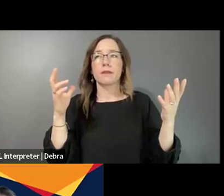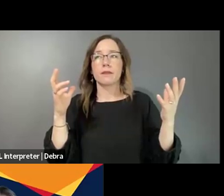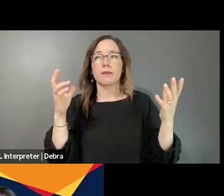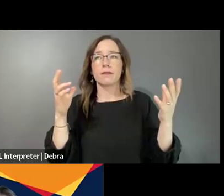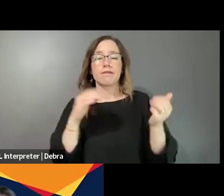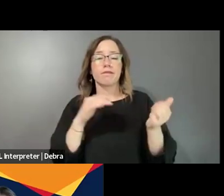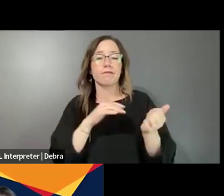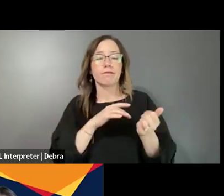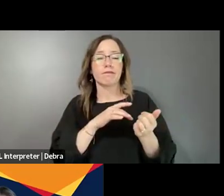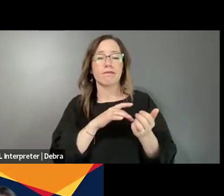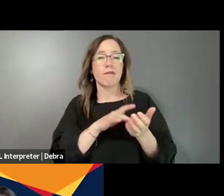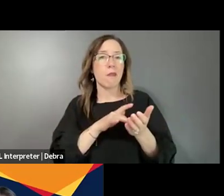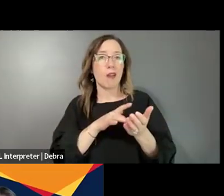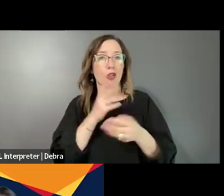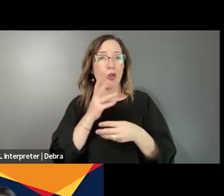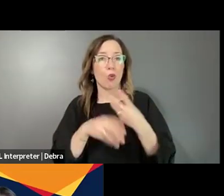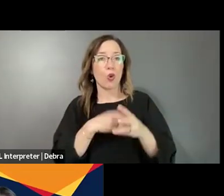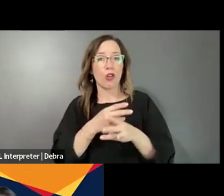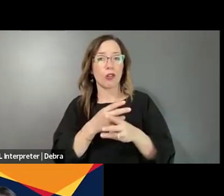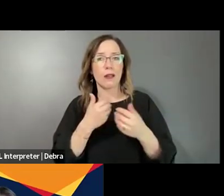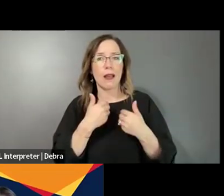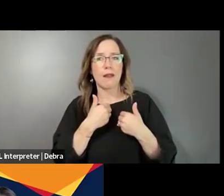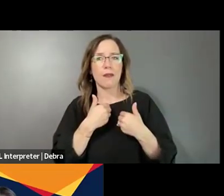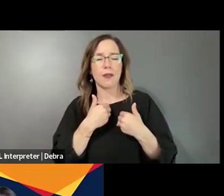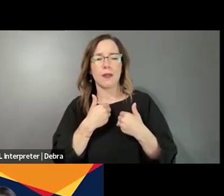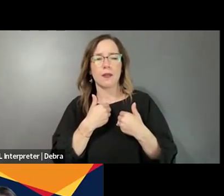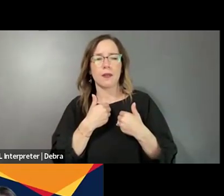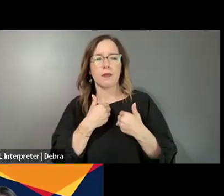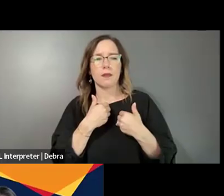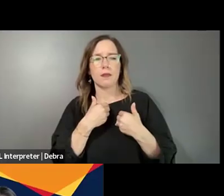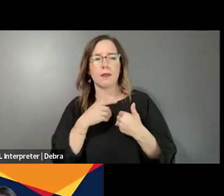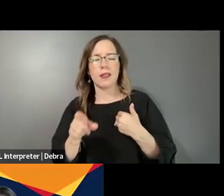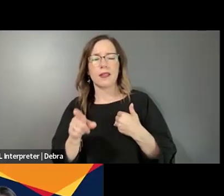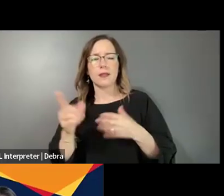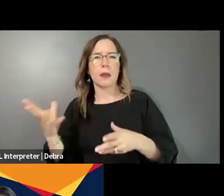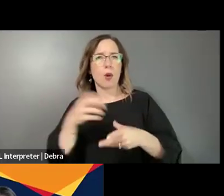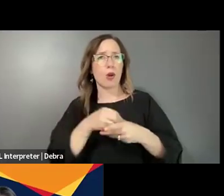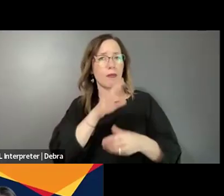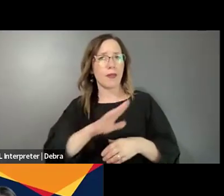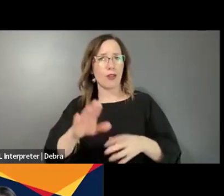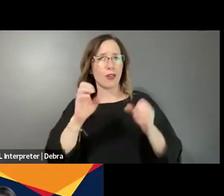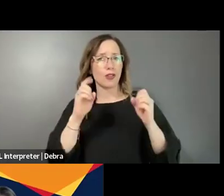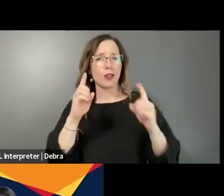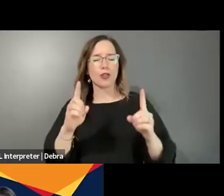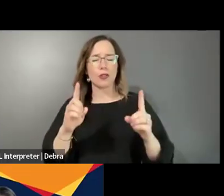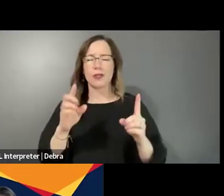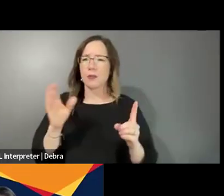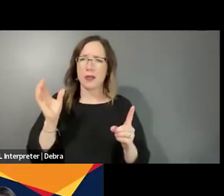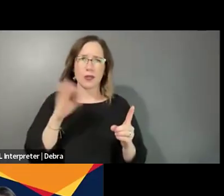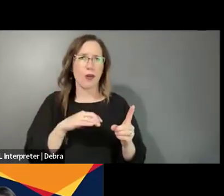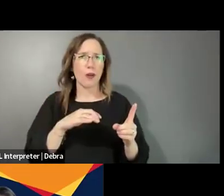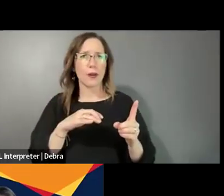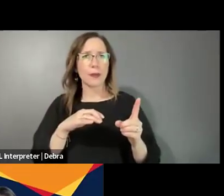the medical world just having that part of their education. Like, it's bizarre to me